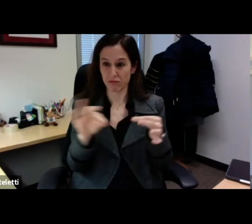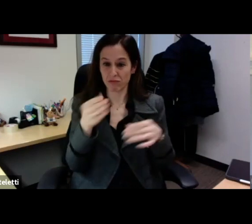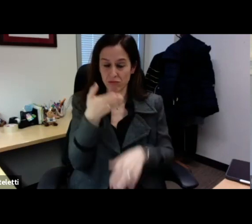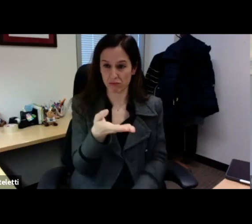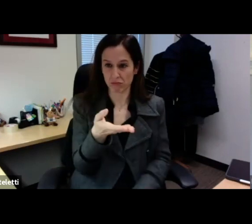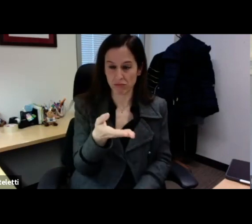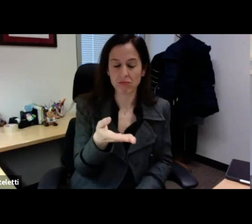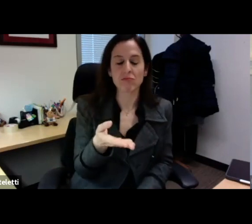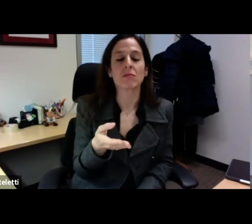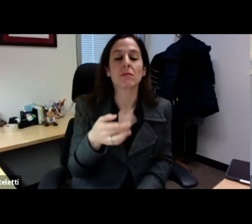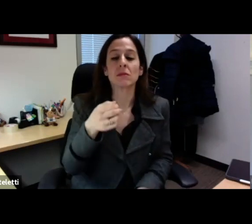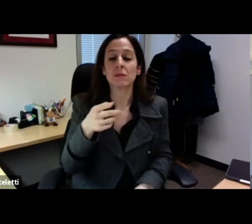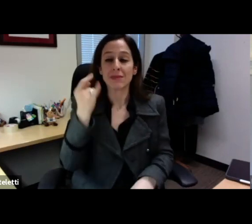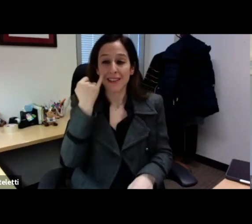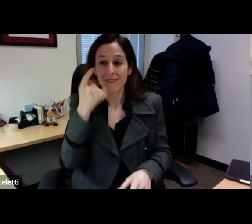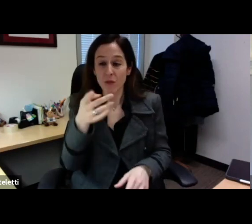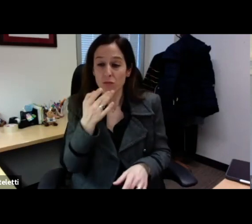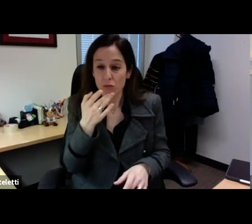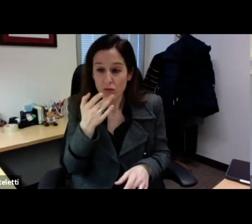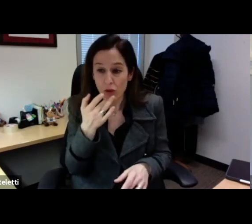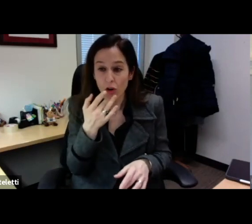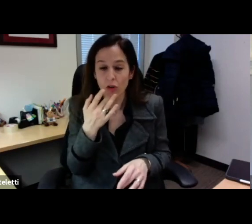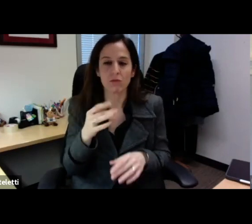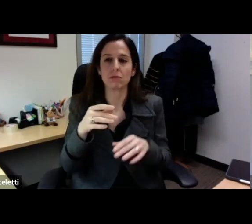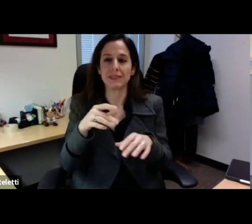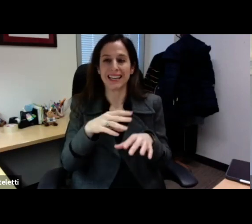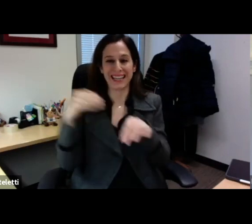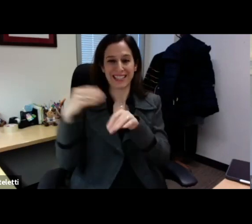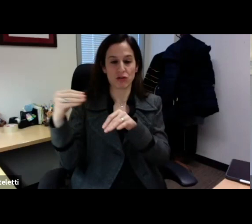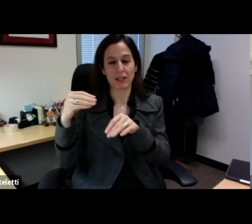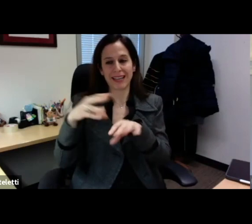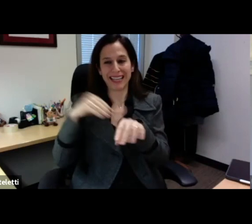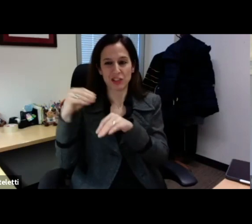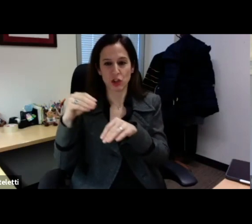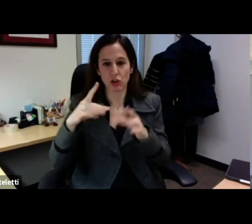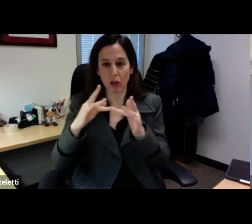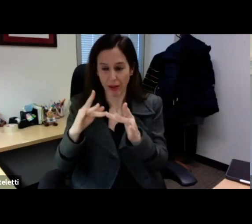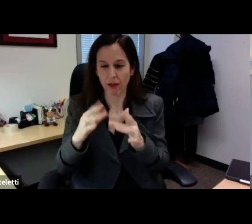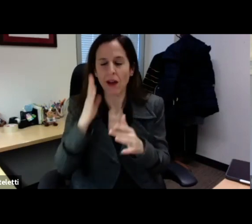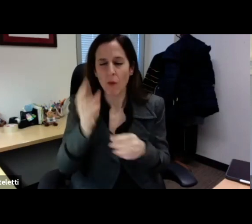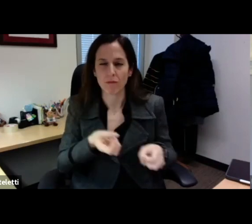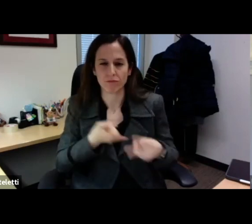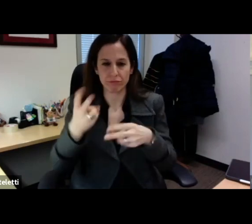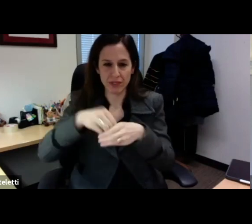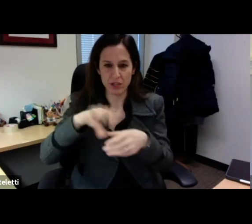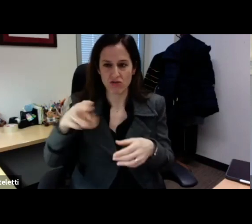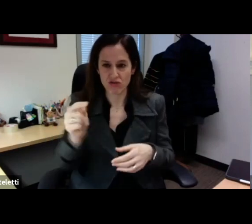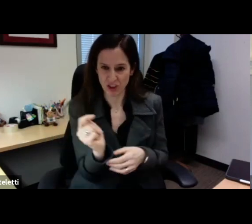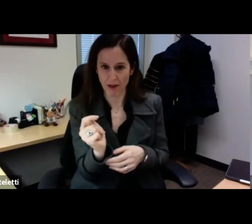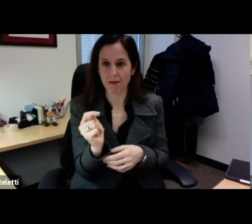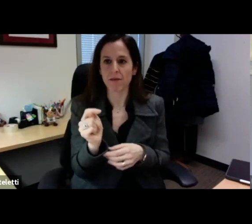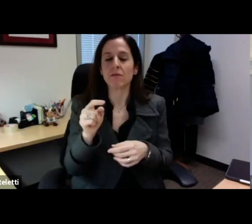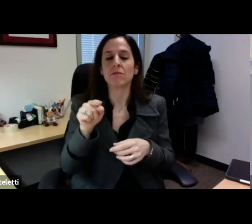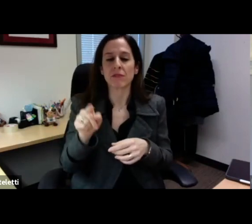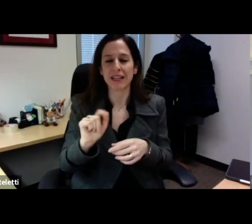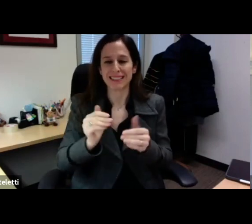In addition, we do have captioning available. And if you would prefer to use that